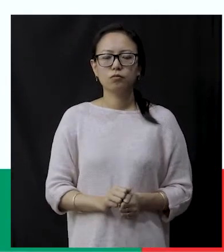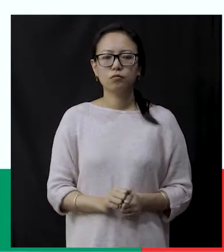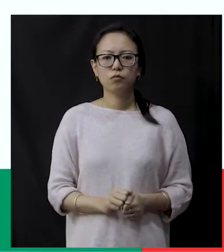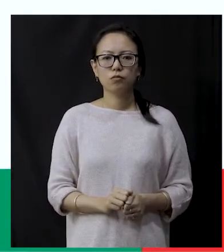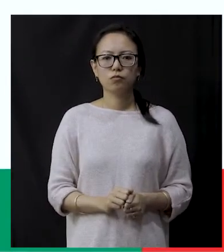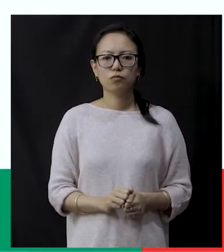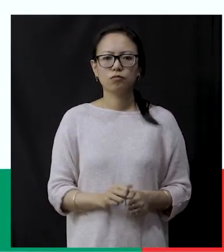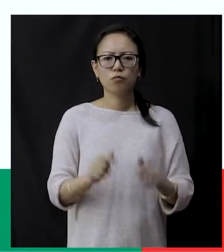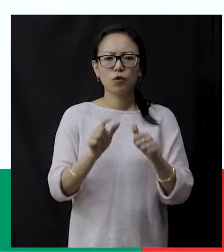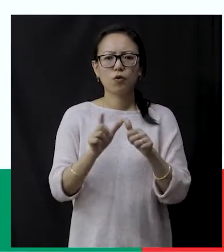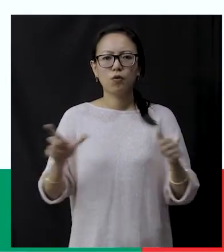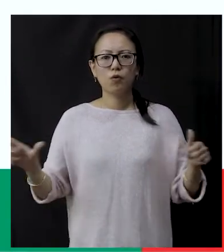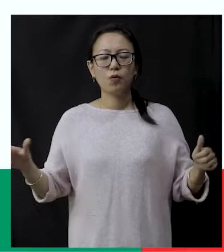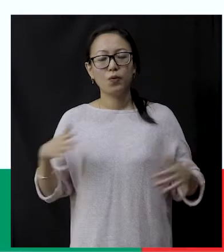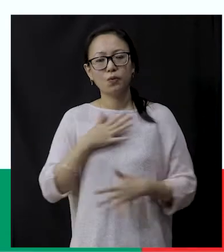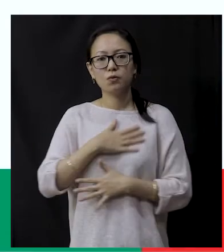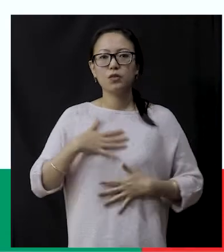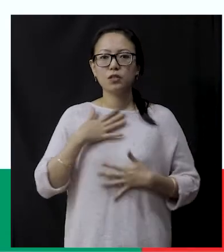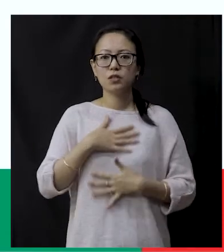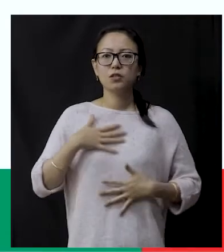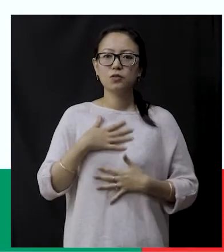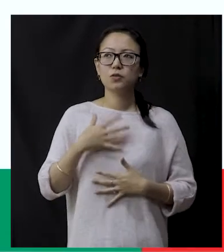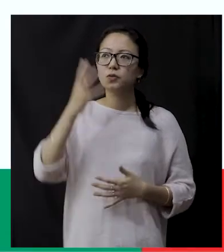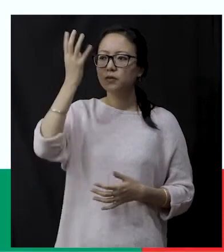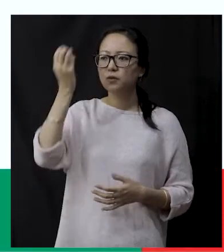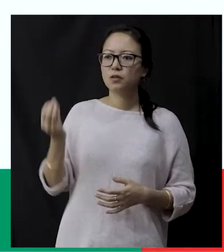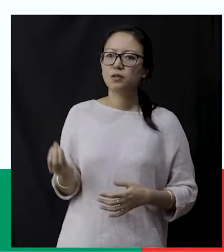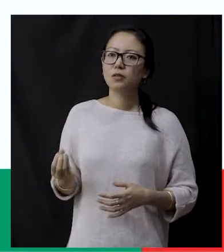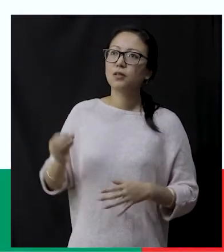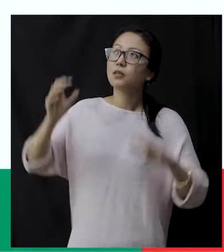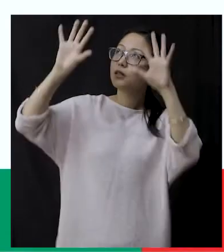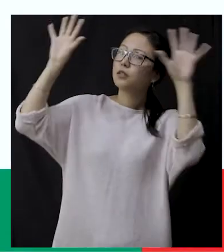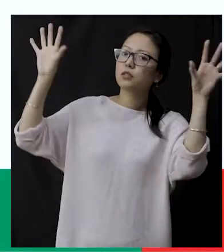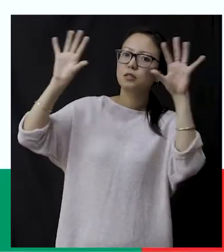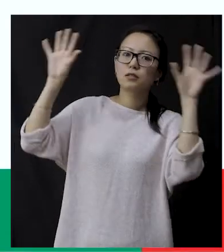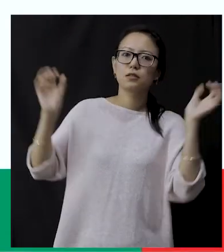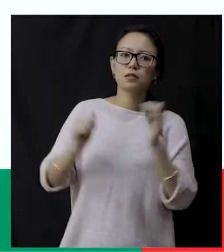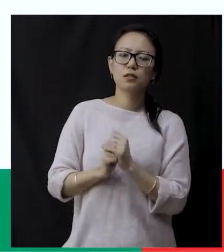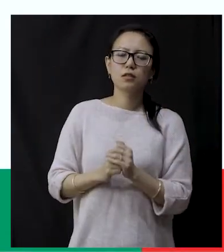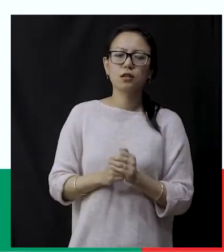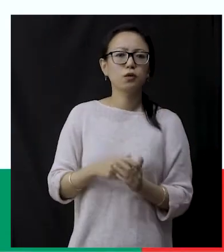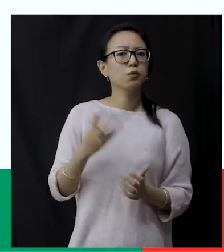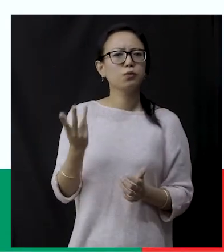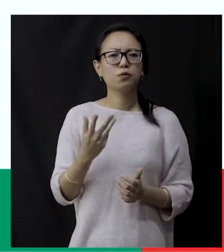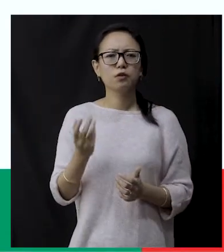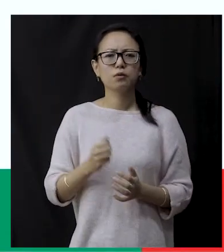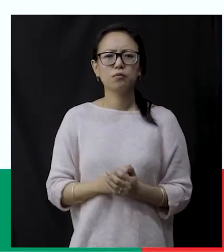night sky because we see